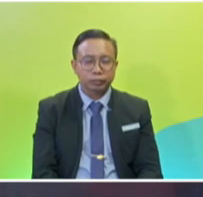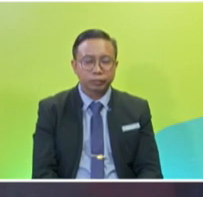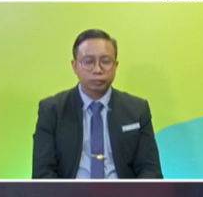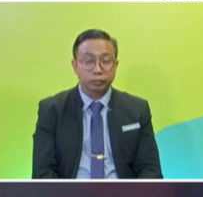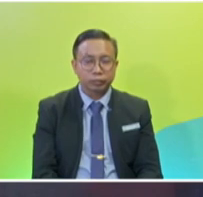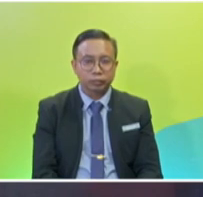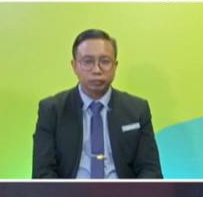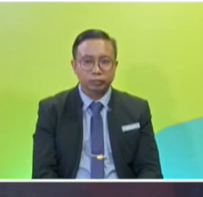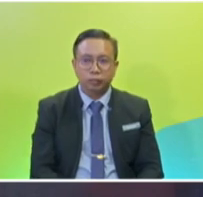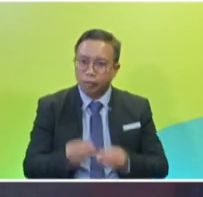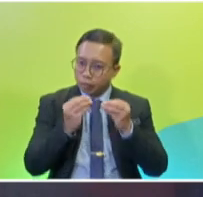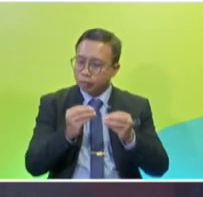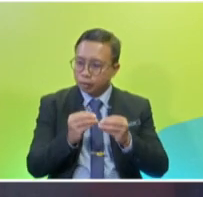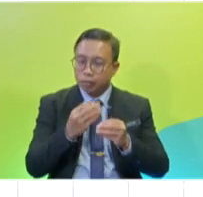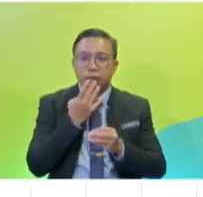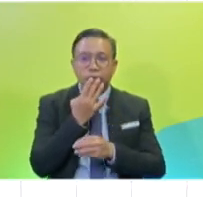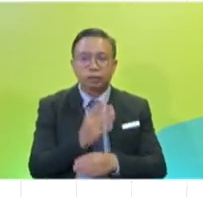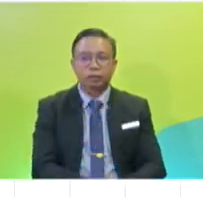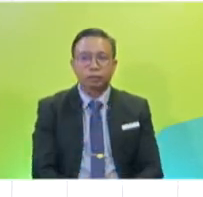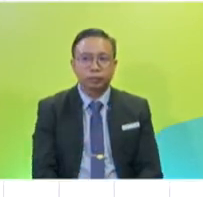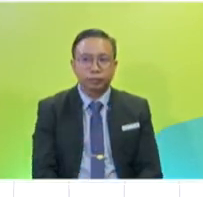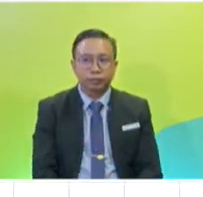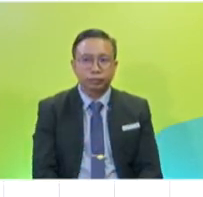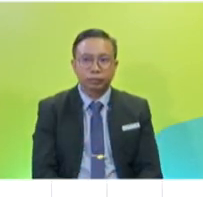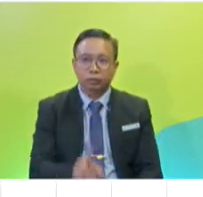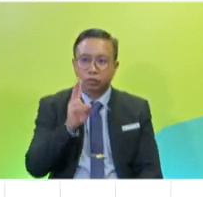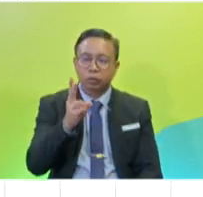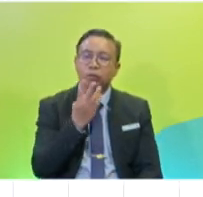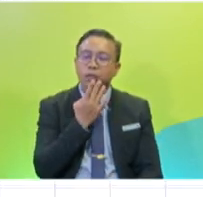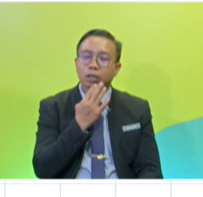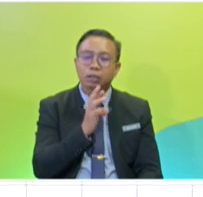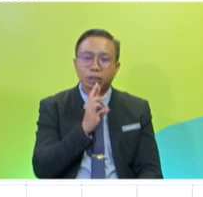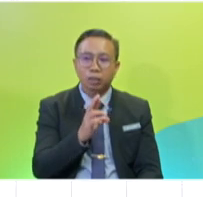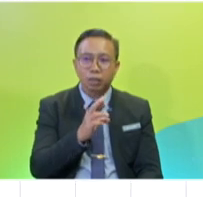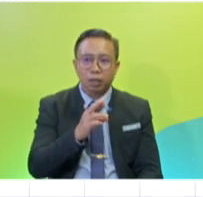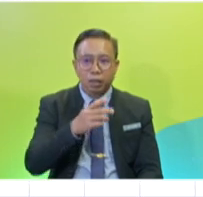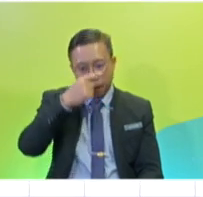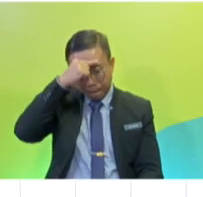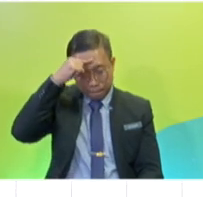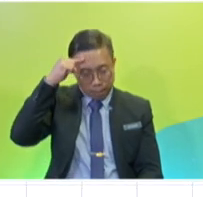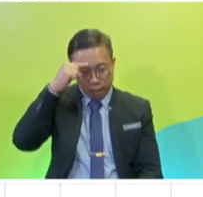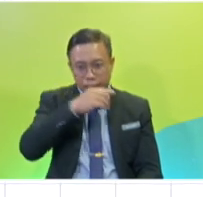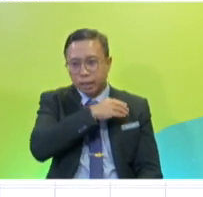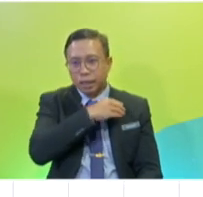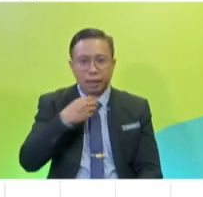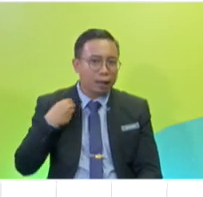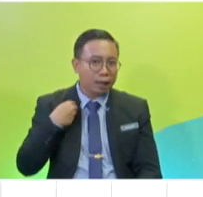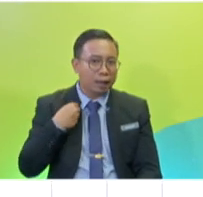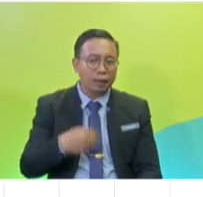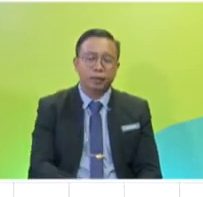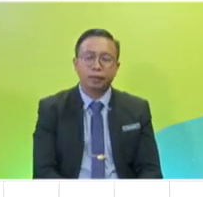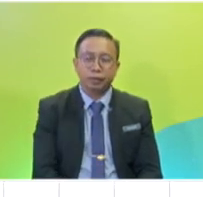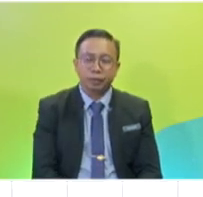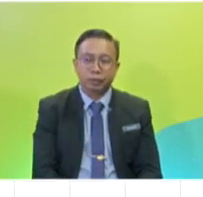Shu, give me your colors, Shu. My two colors are black and green. Oh, okay. These are new color